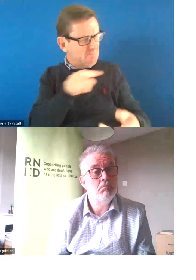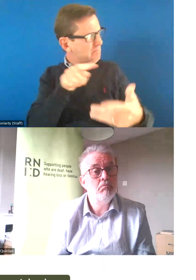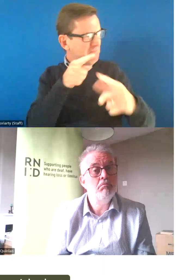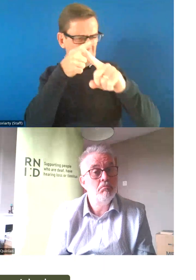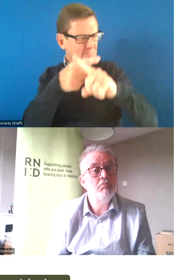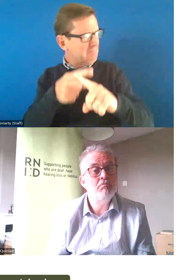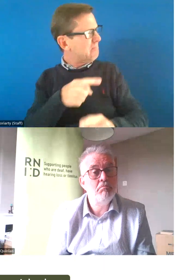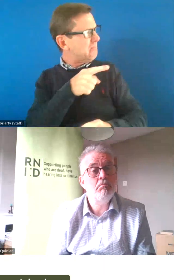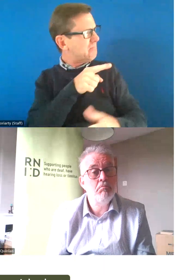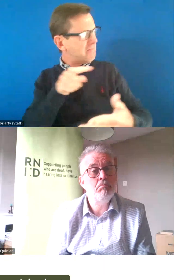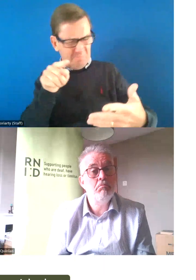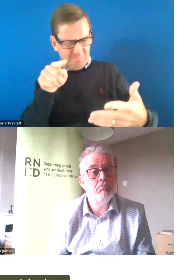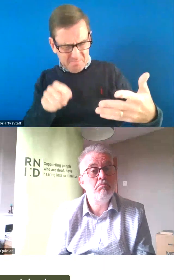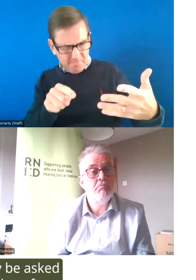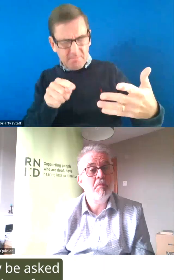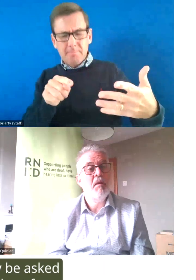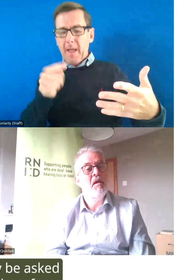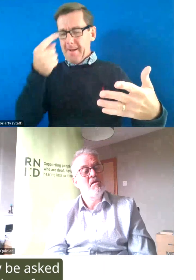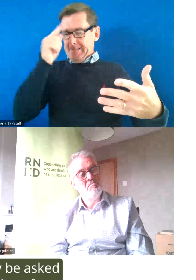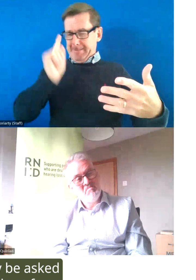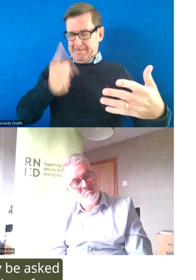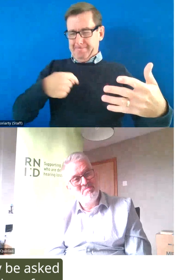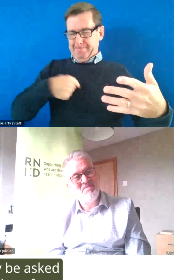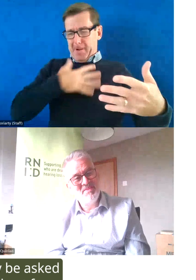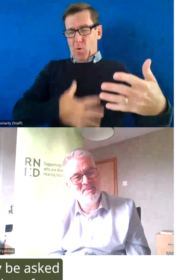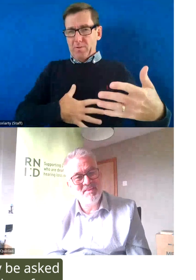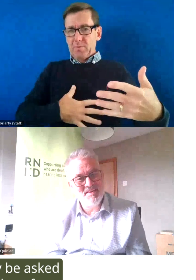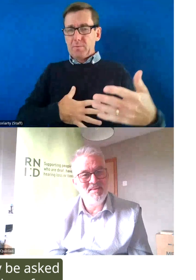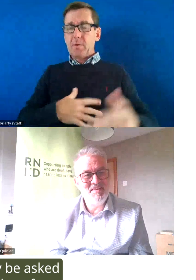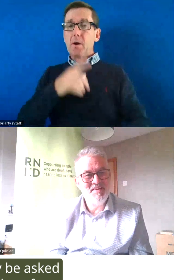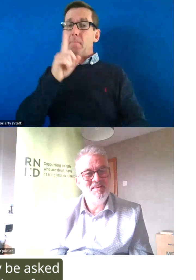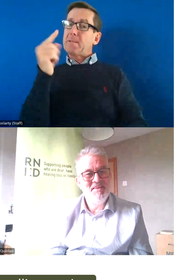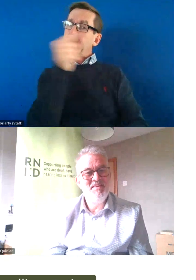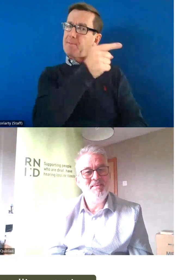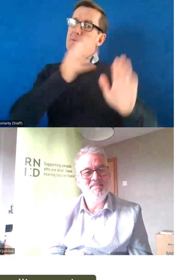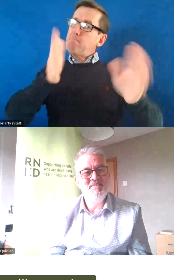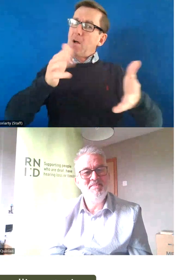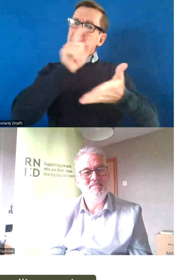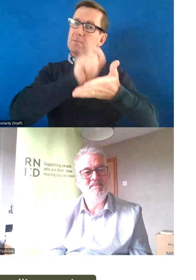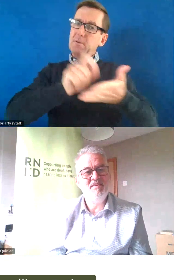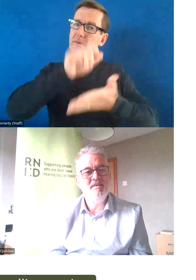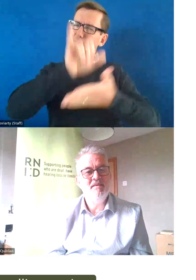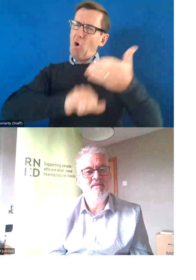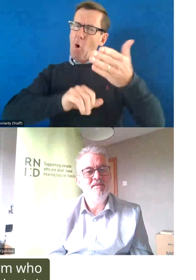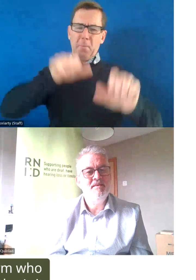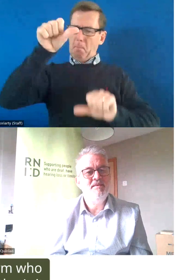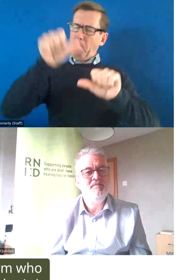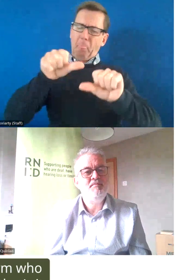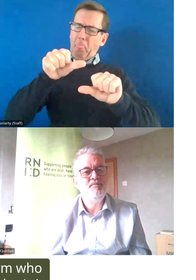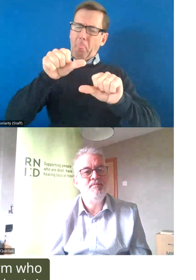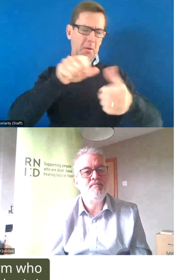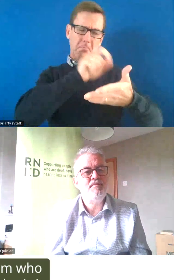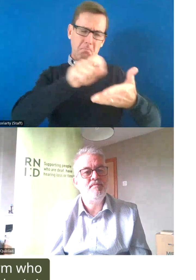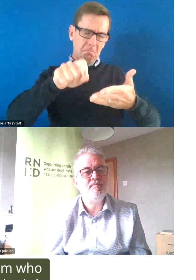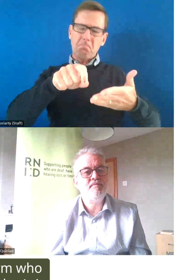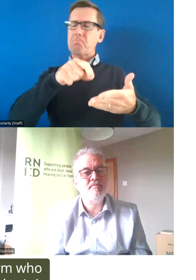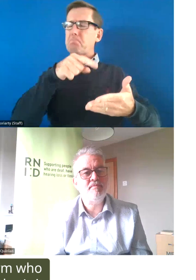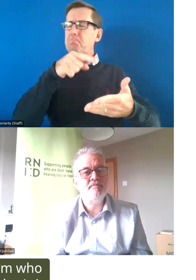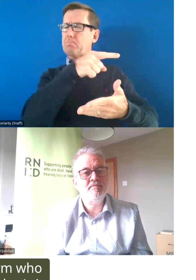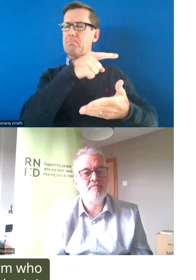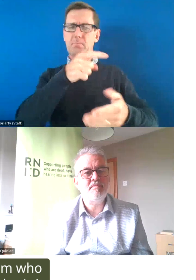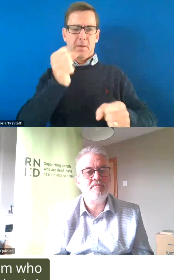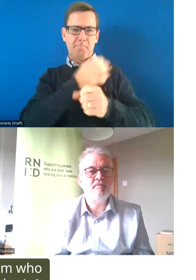to vote for. They can help you with that. They will simply be asked to fill in a very short form when they get to the polling station, just to confirm